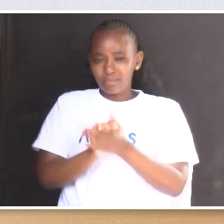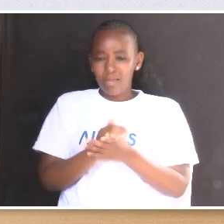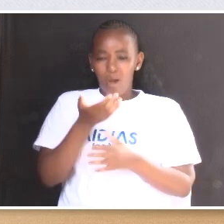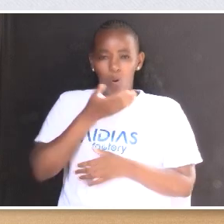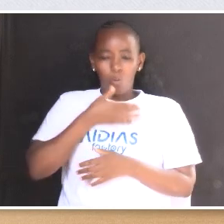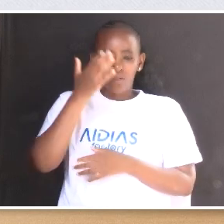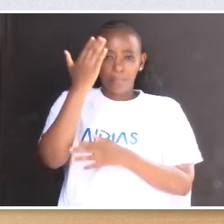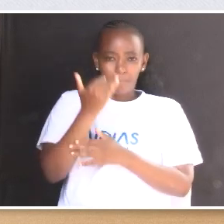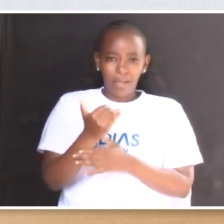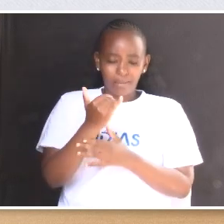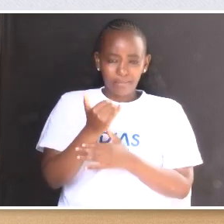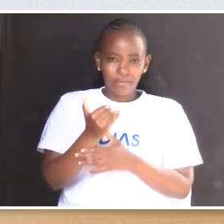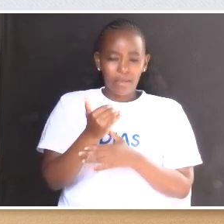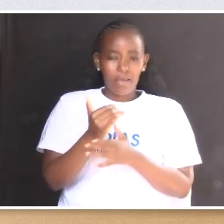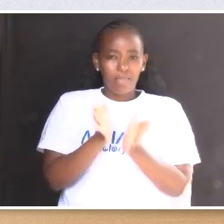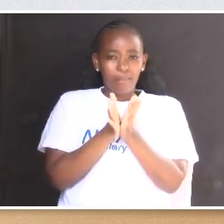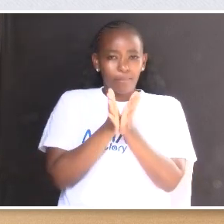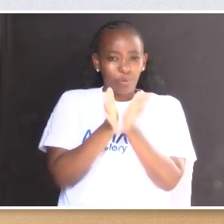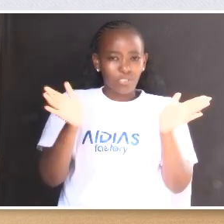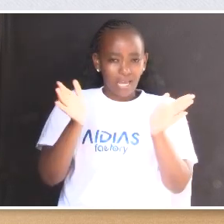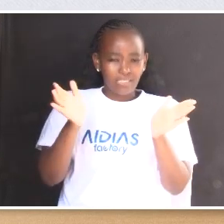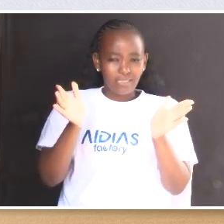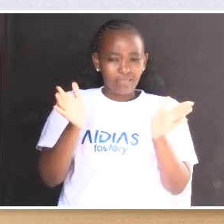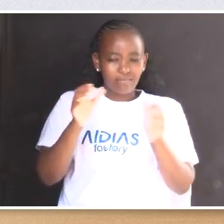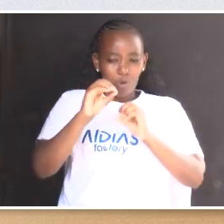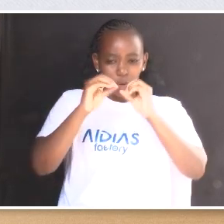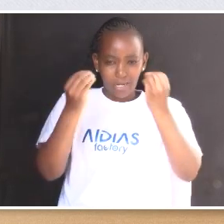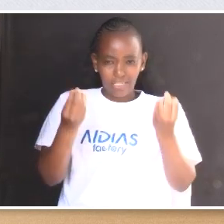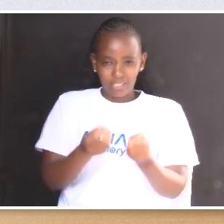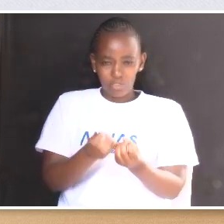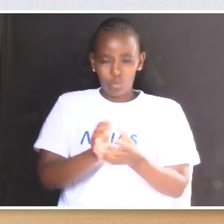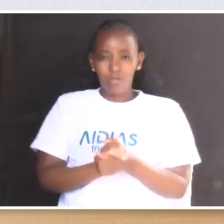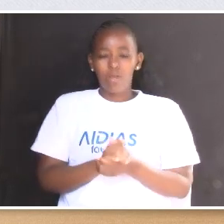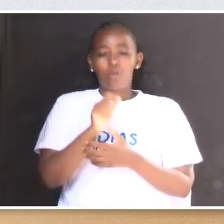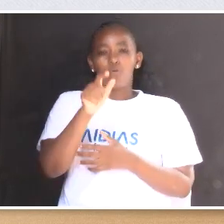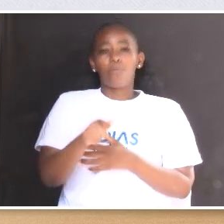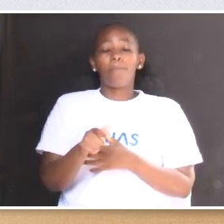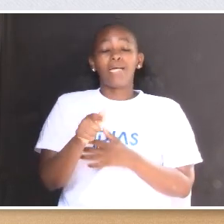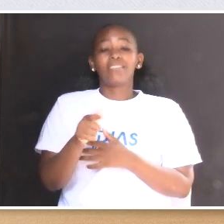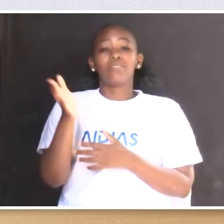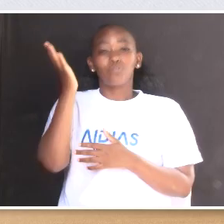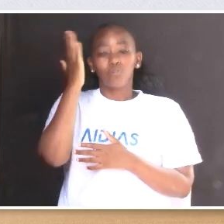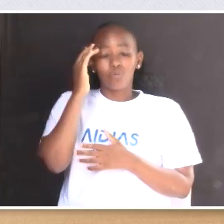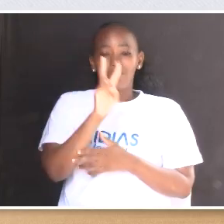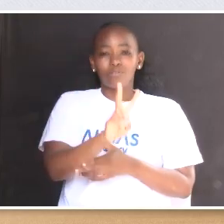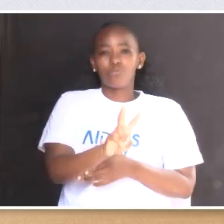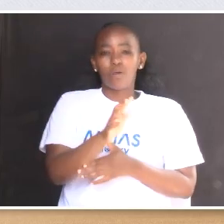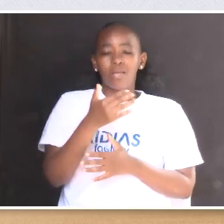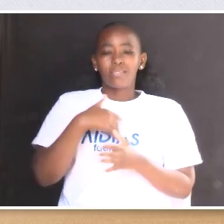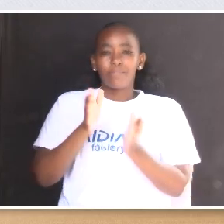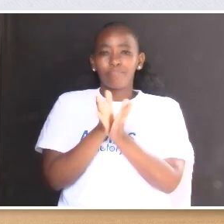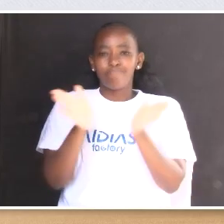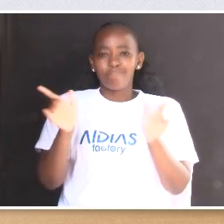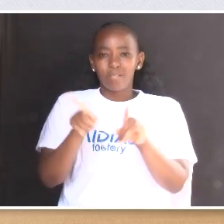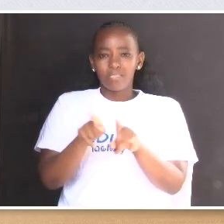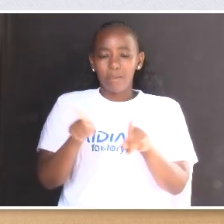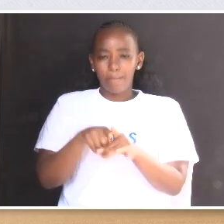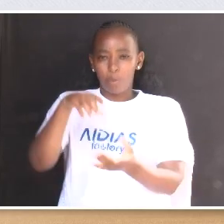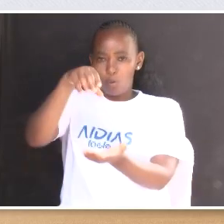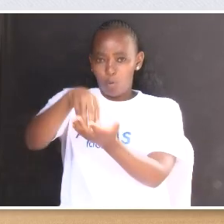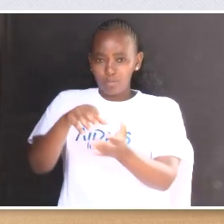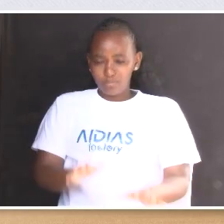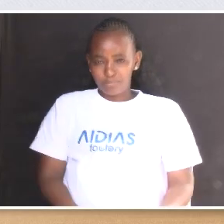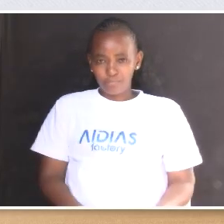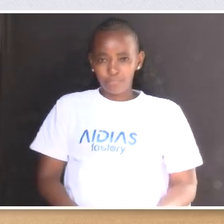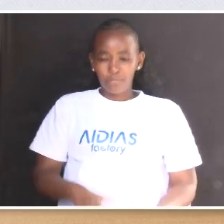by the broadcasting organization. So you need to distinguish those two. When there is a broadcast and the content.